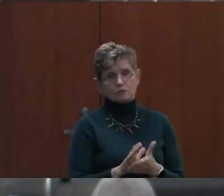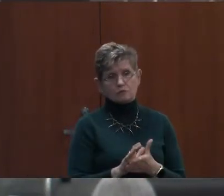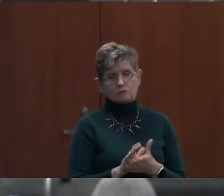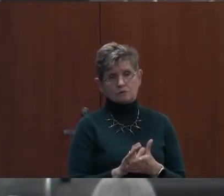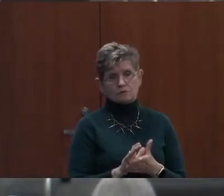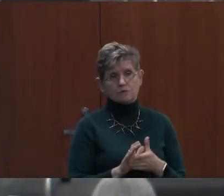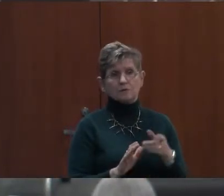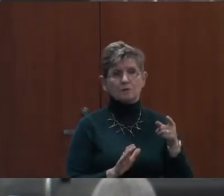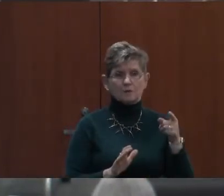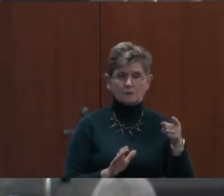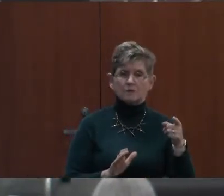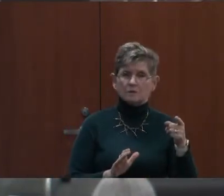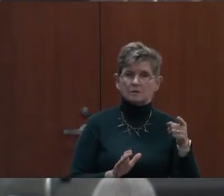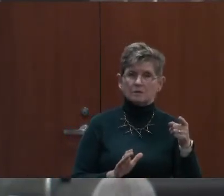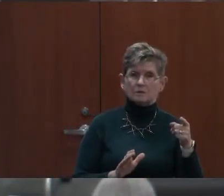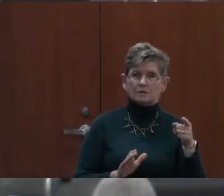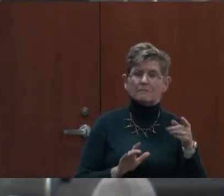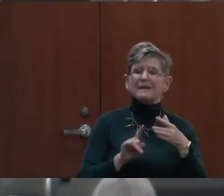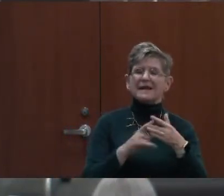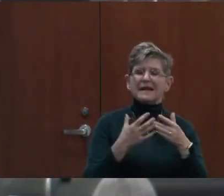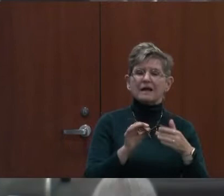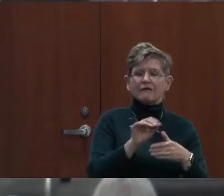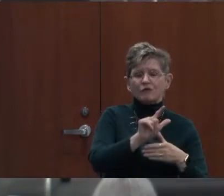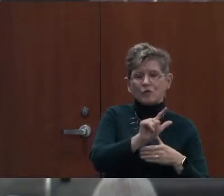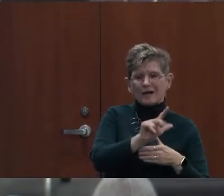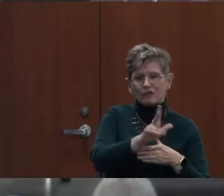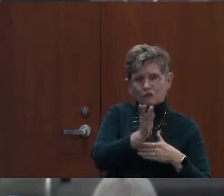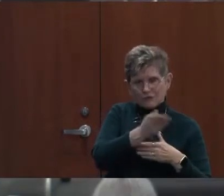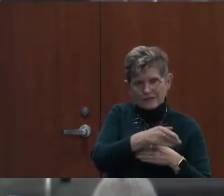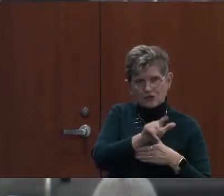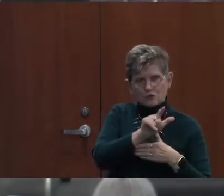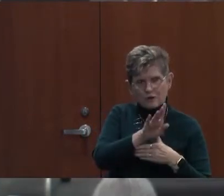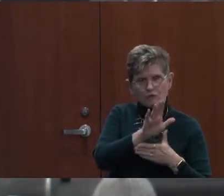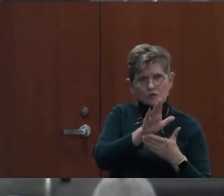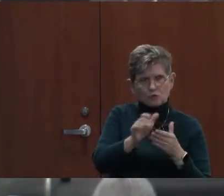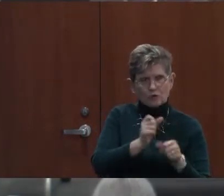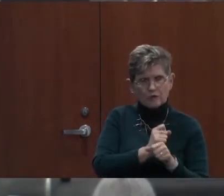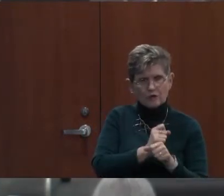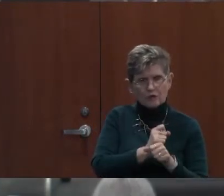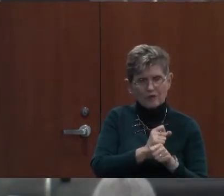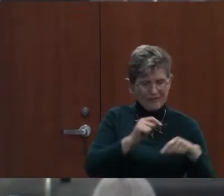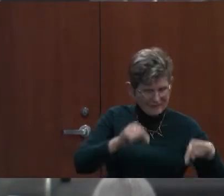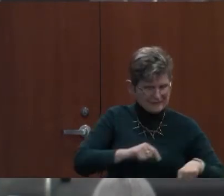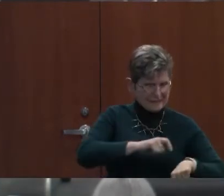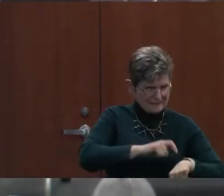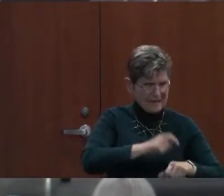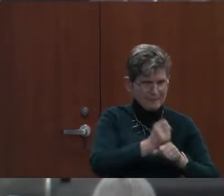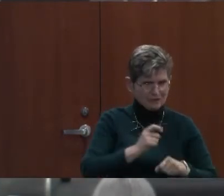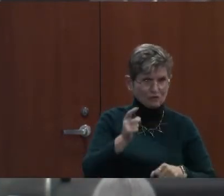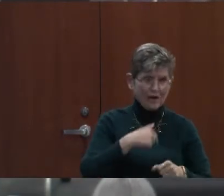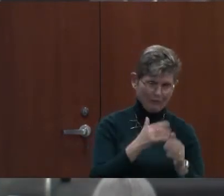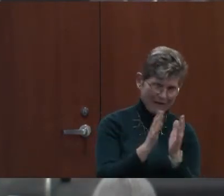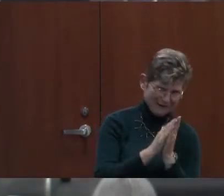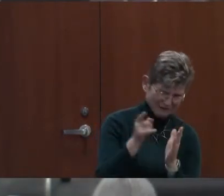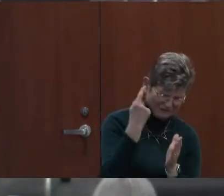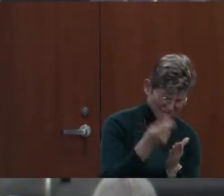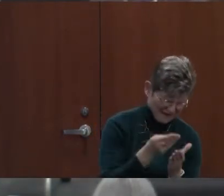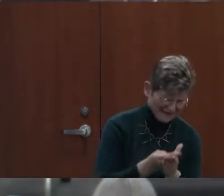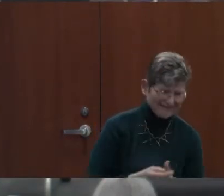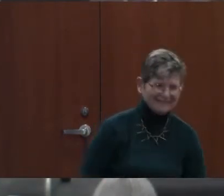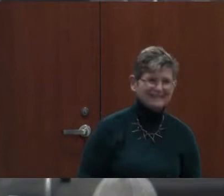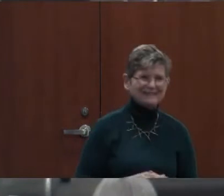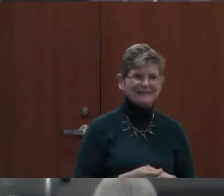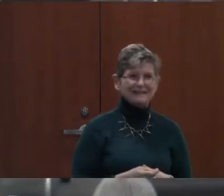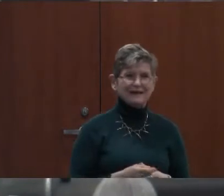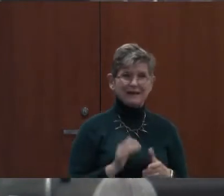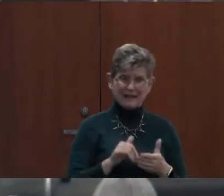other elementary schools will receive them at the beginning of the 23-24 school year. So I'll come around this time next year to request the money for those. For the other 17